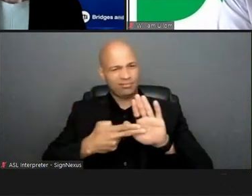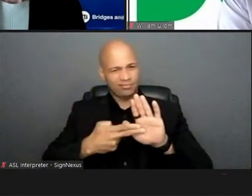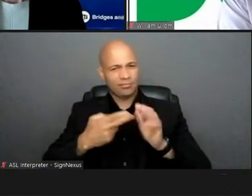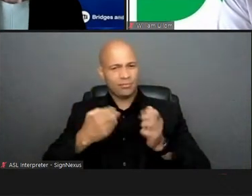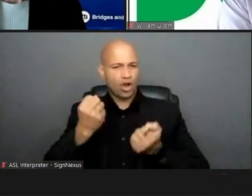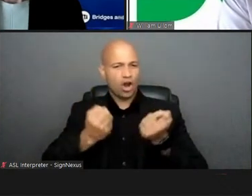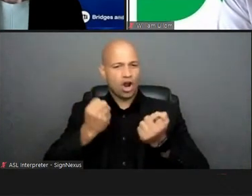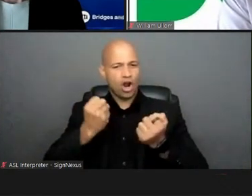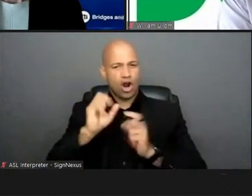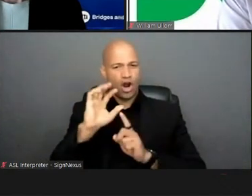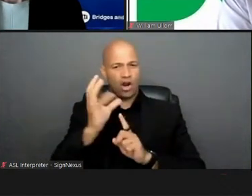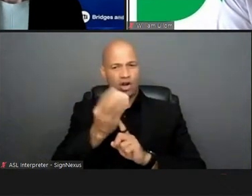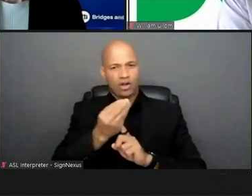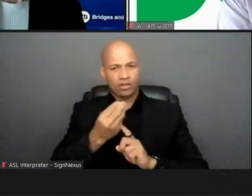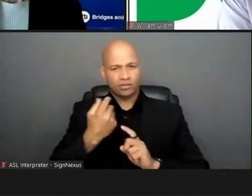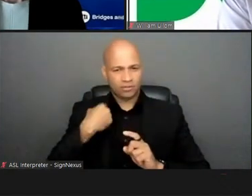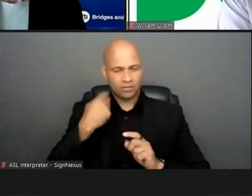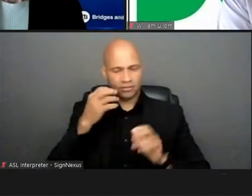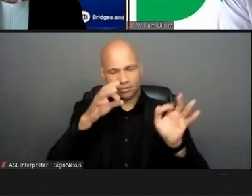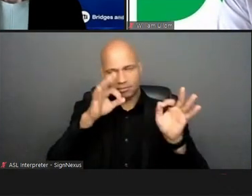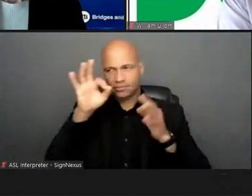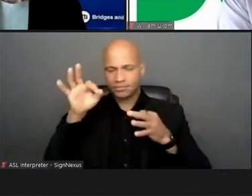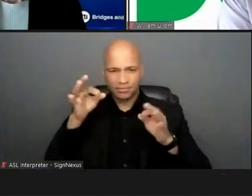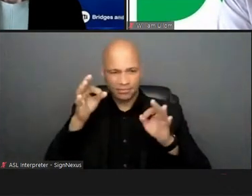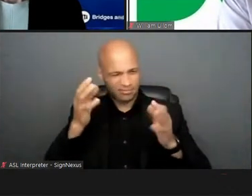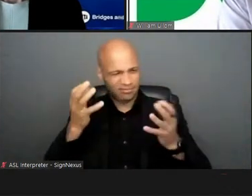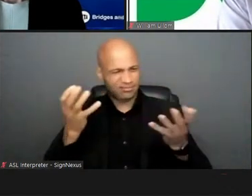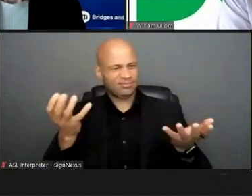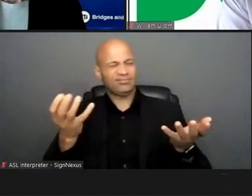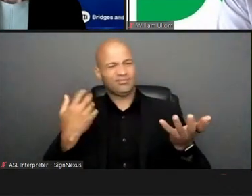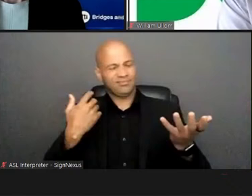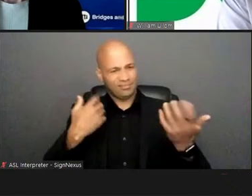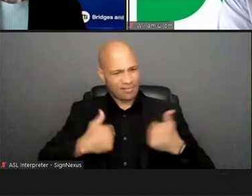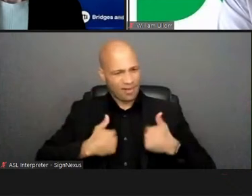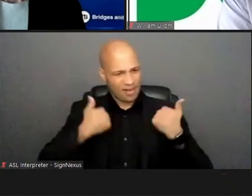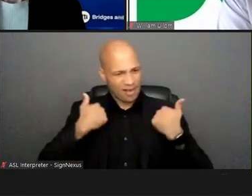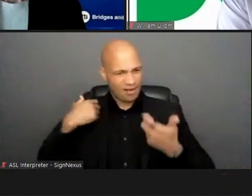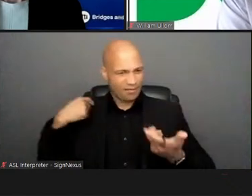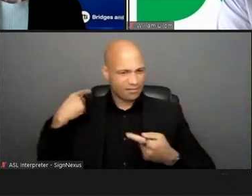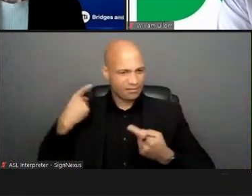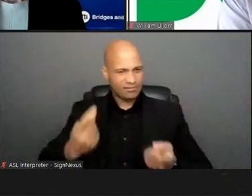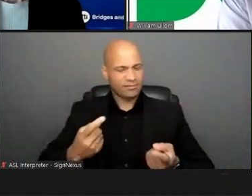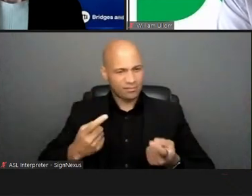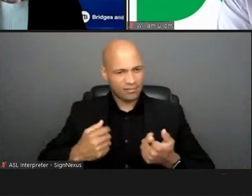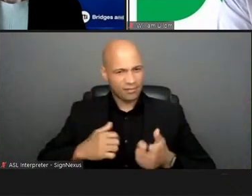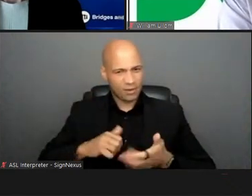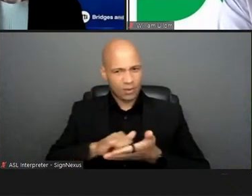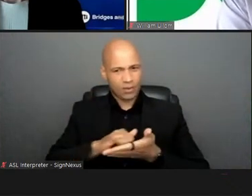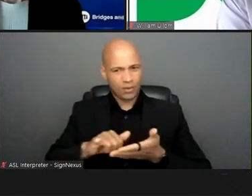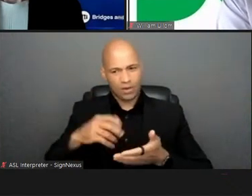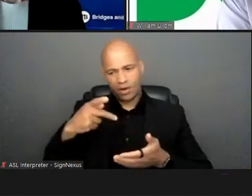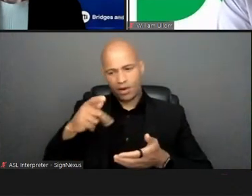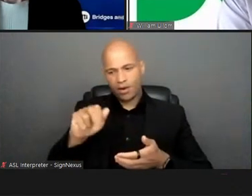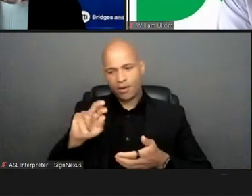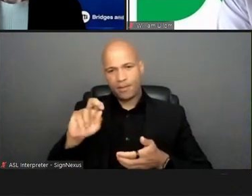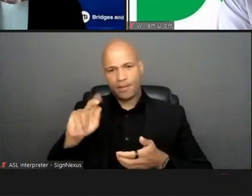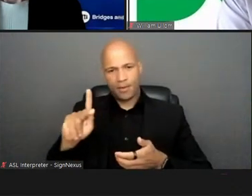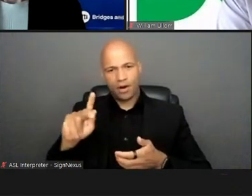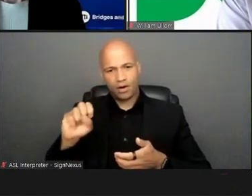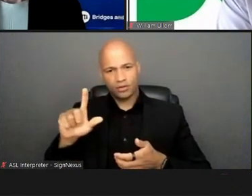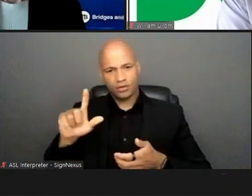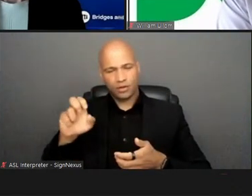cringe and roll my eyes like any real New Yorker would I'm a lifelong New Yorker I grew up in Park Slope in a house that was in my family for almost 100 years